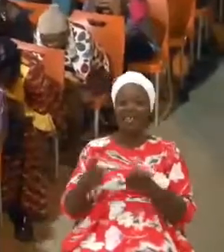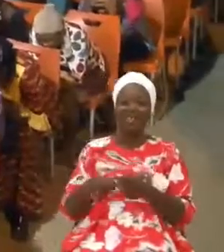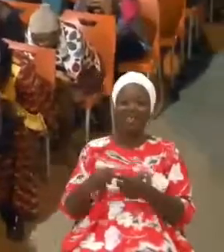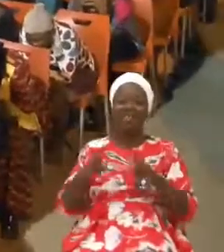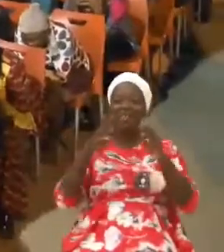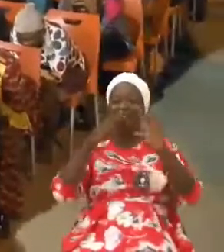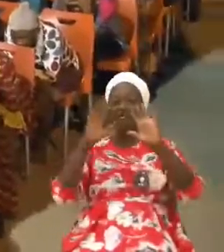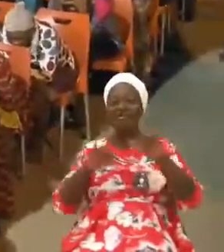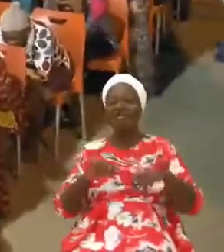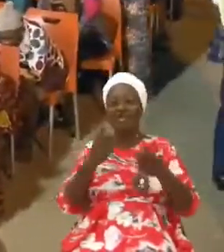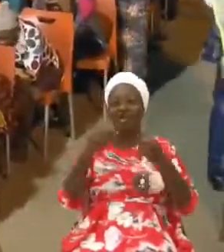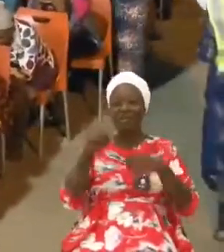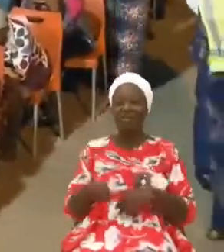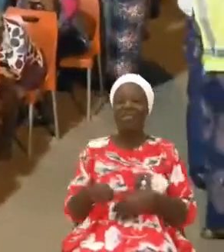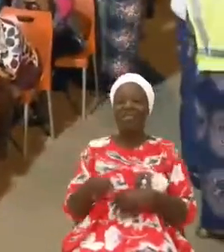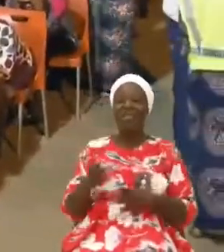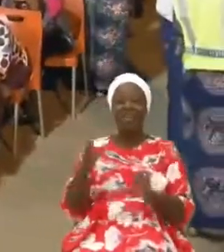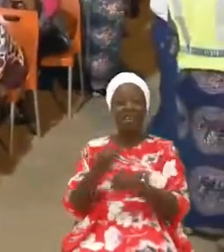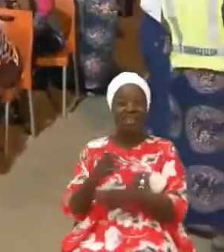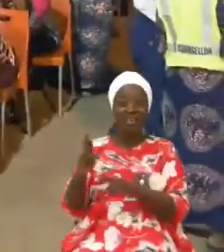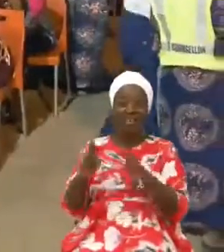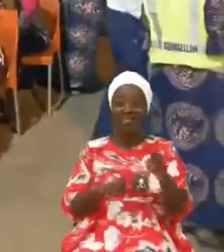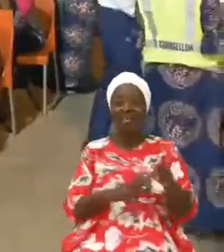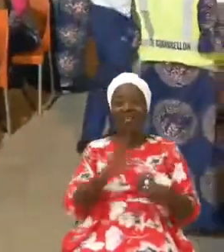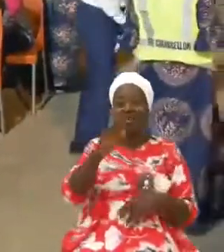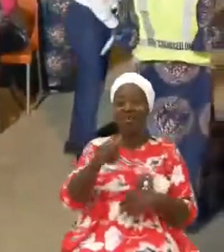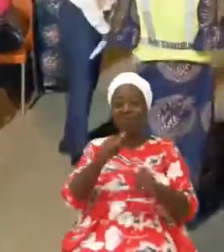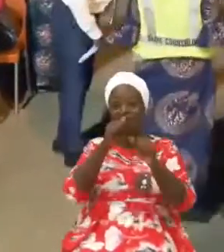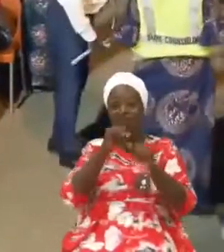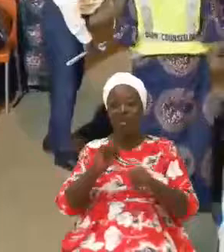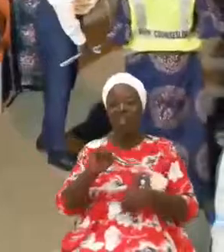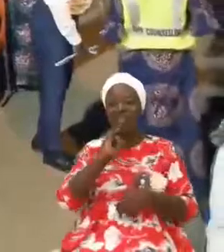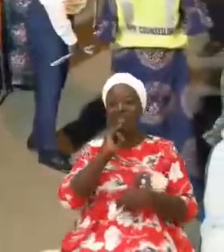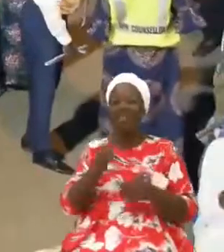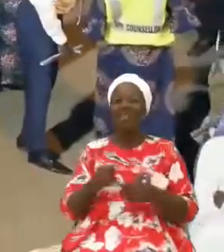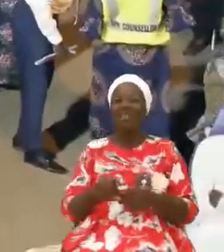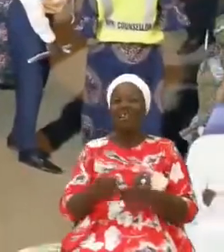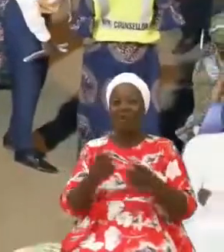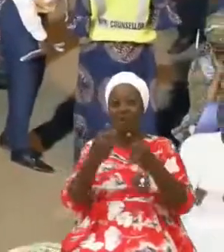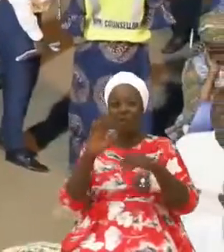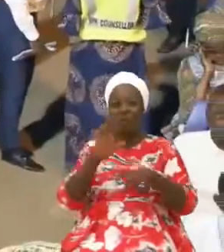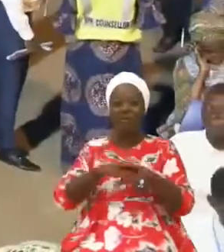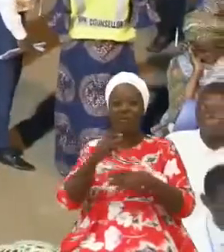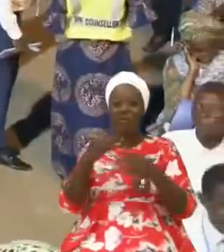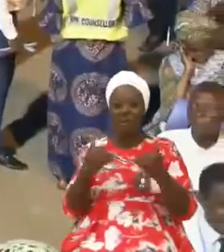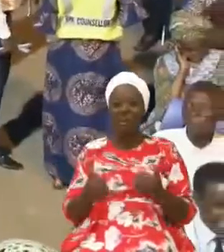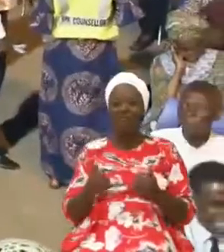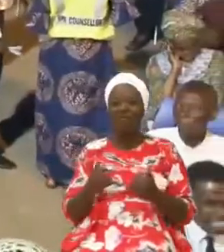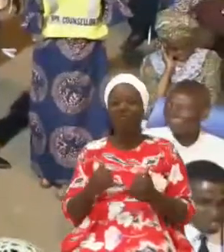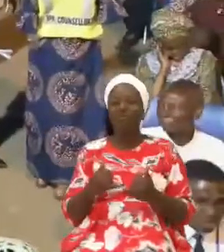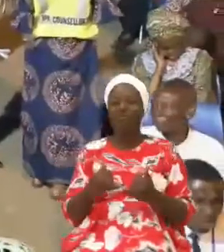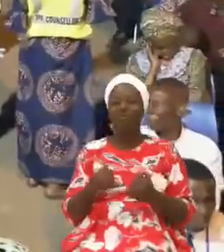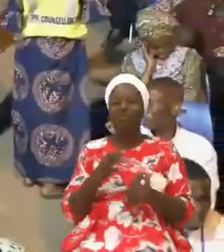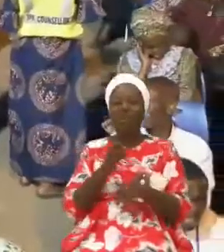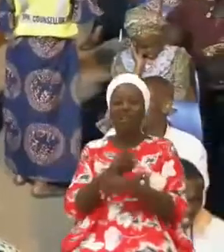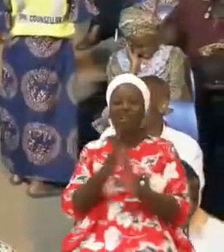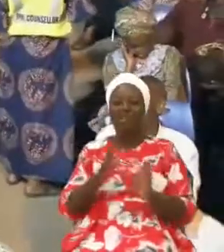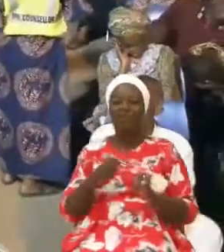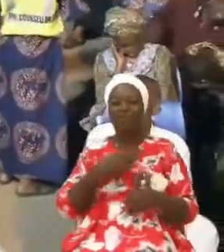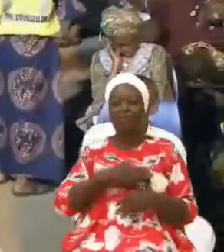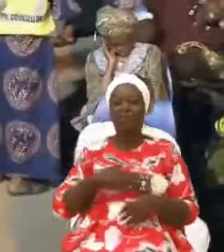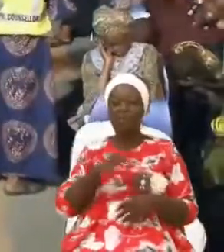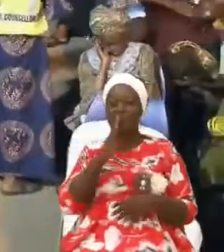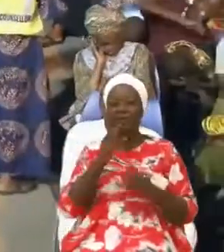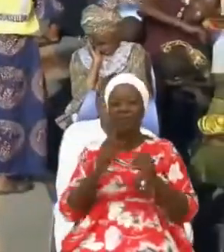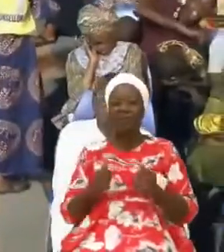gathered already. The rains are falling. Get ready. Your blessing is right coming upon you